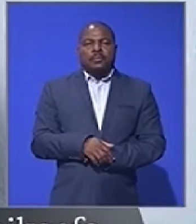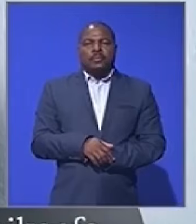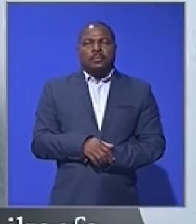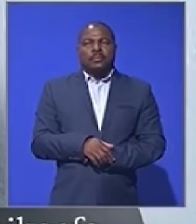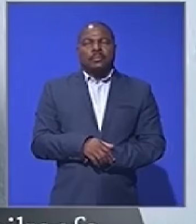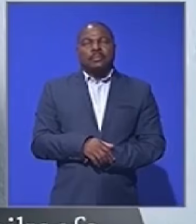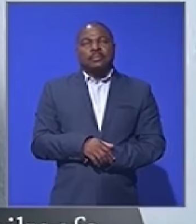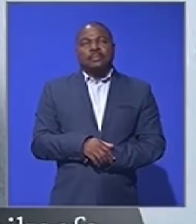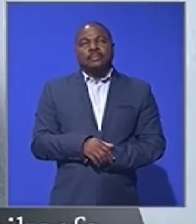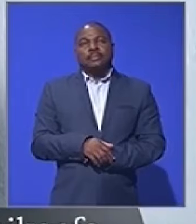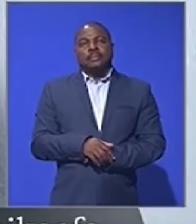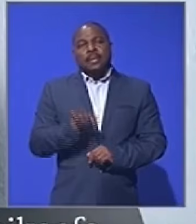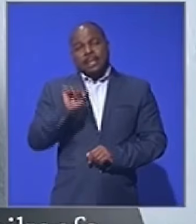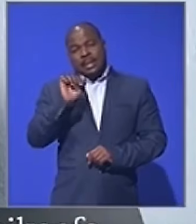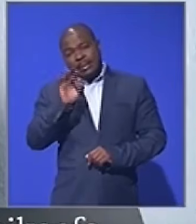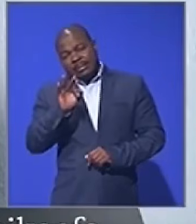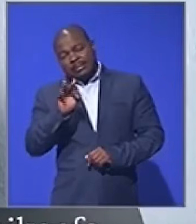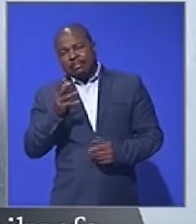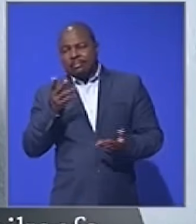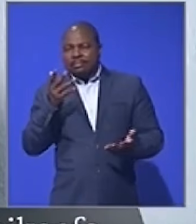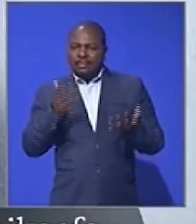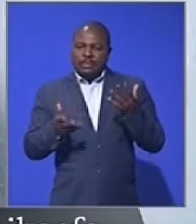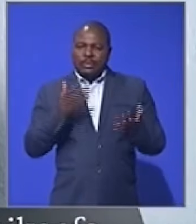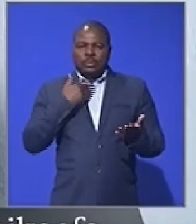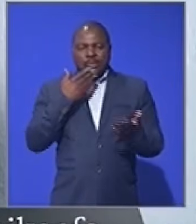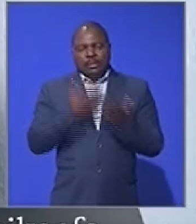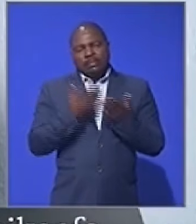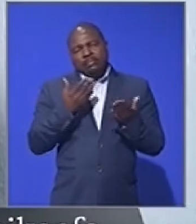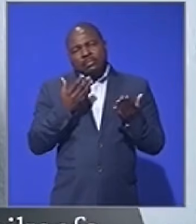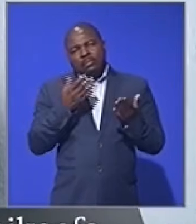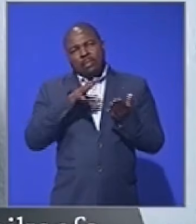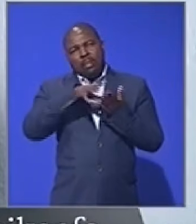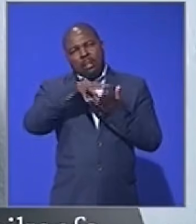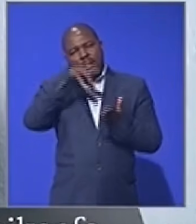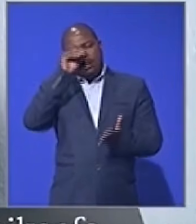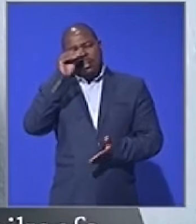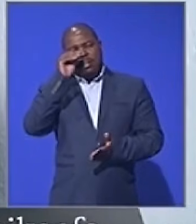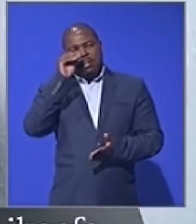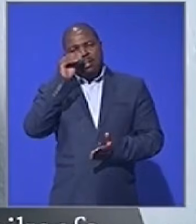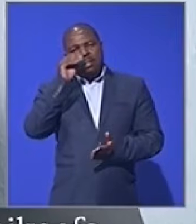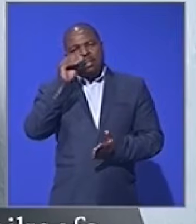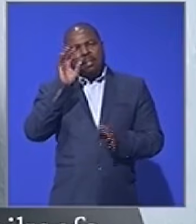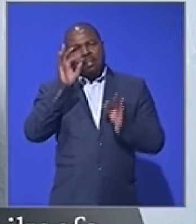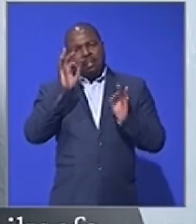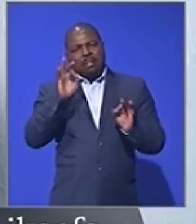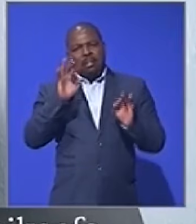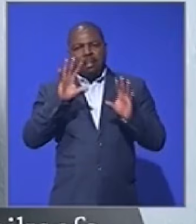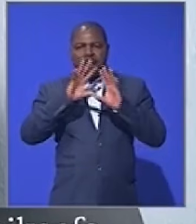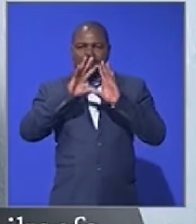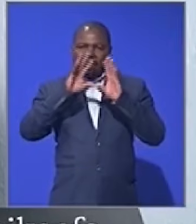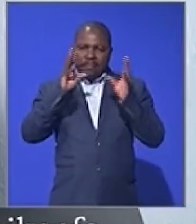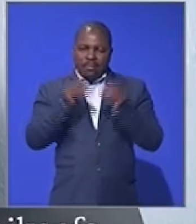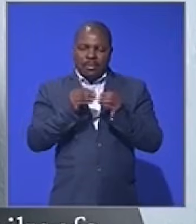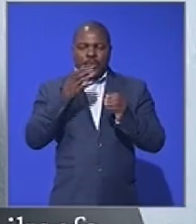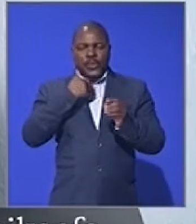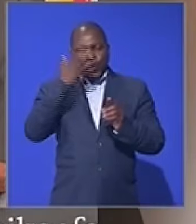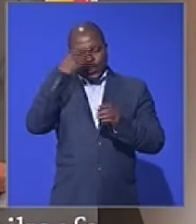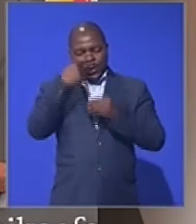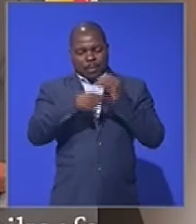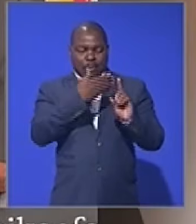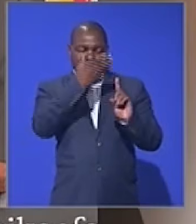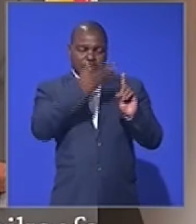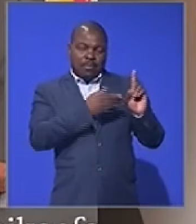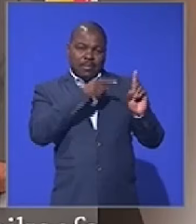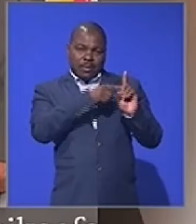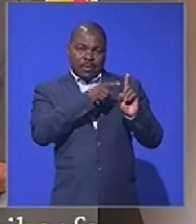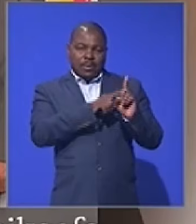we can learn something from all what we know about Yvonne, then this